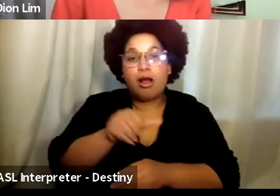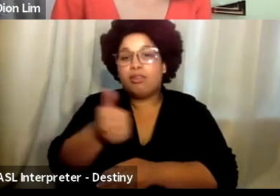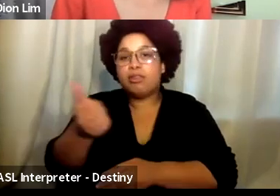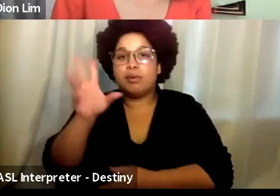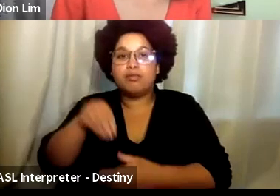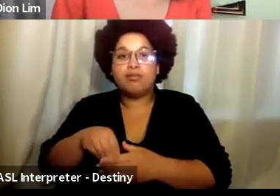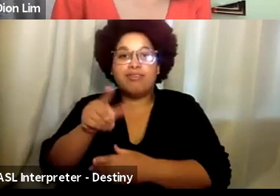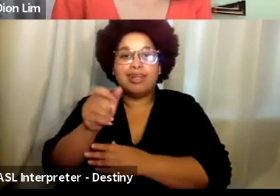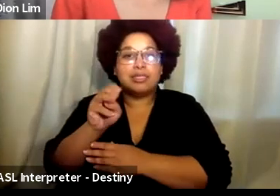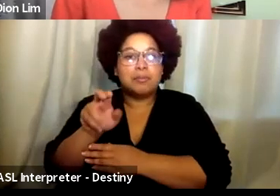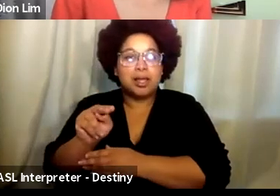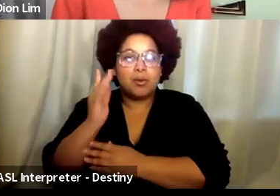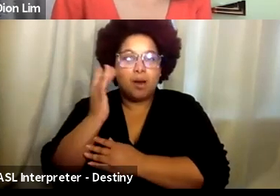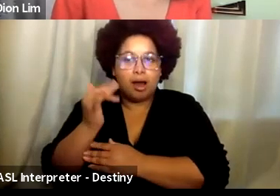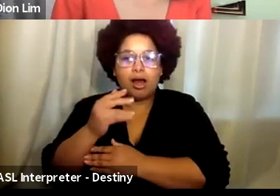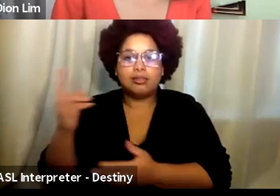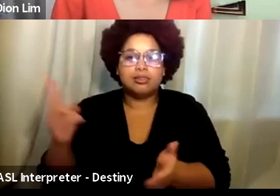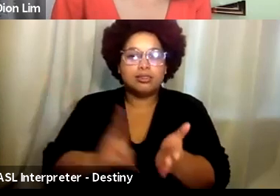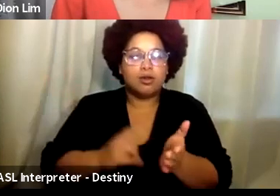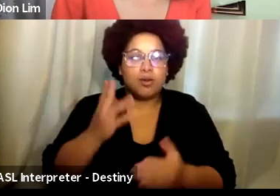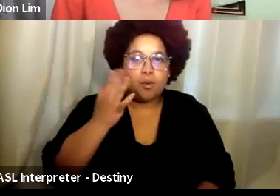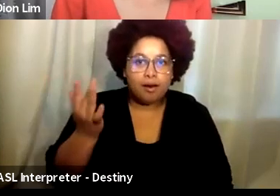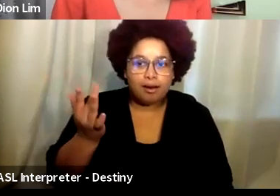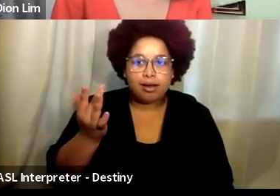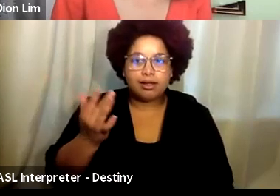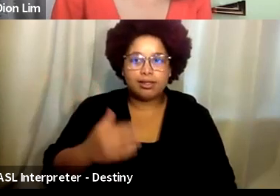did X-Men, I signed on because I said,